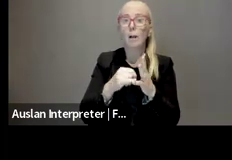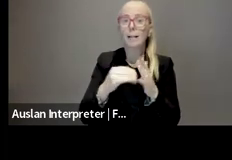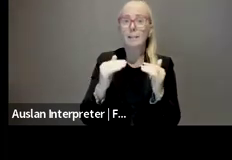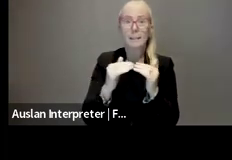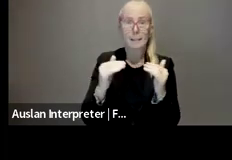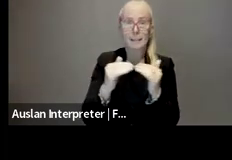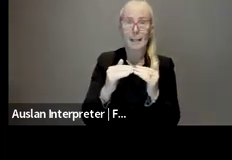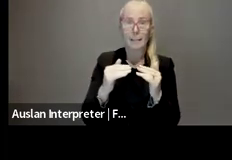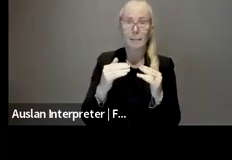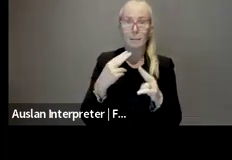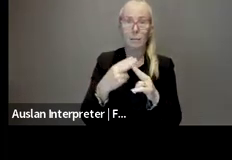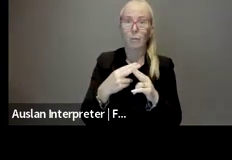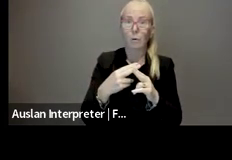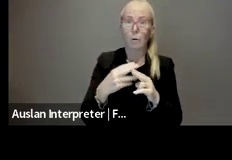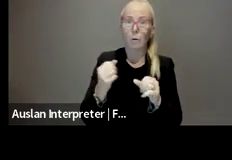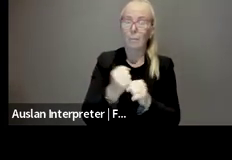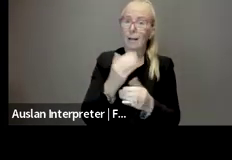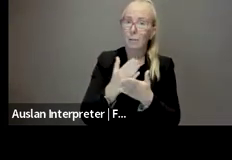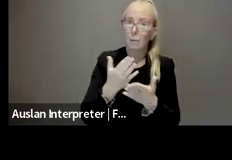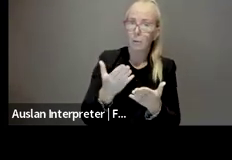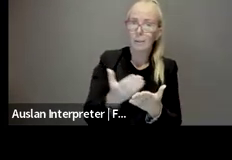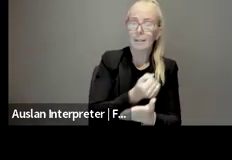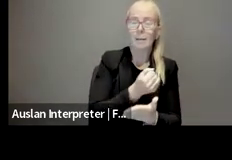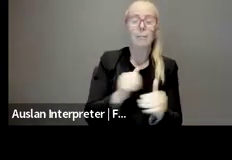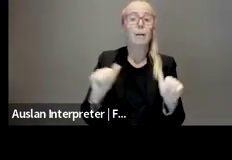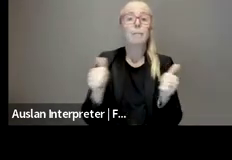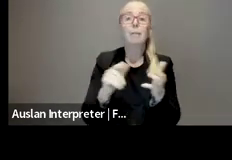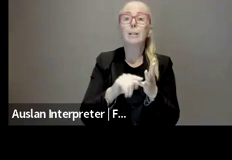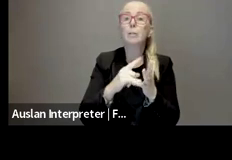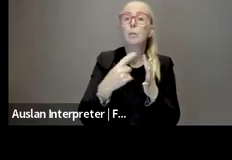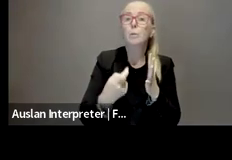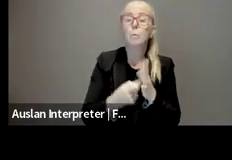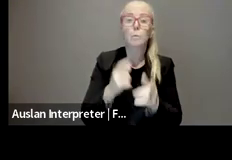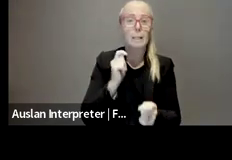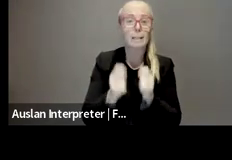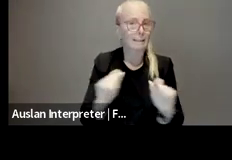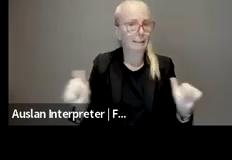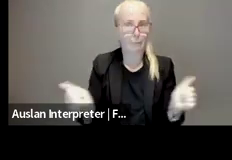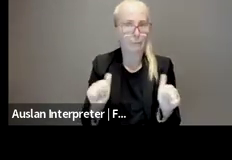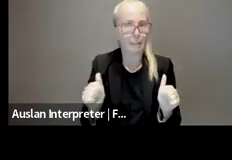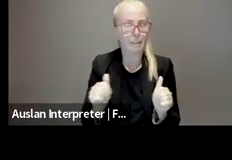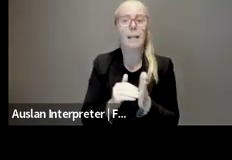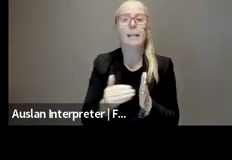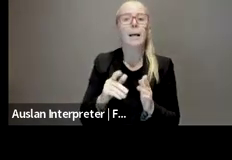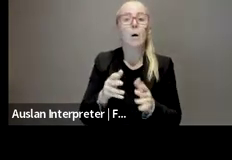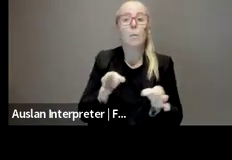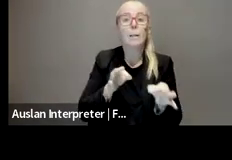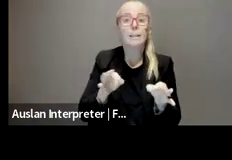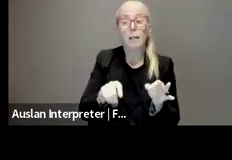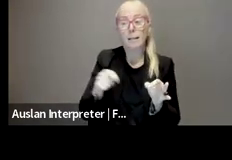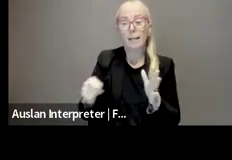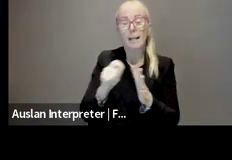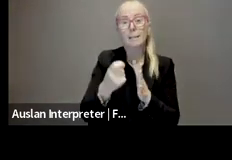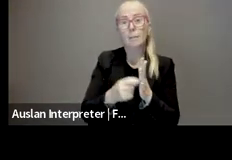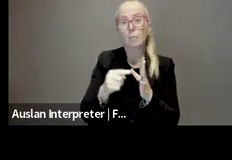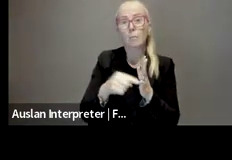are designing our next prototype. Do you or someone you know want a better walker? Do you manage